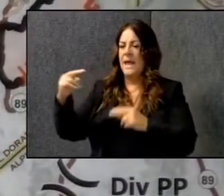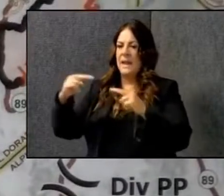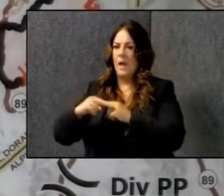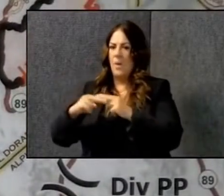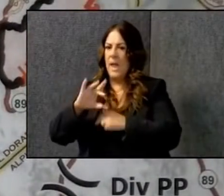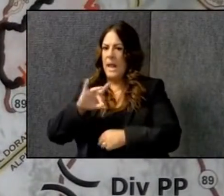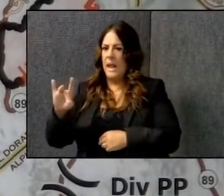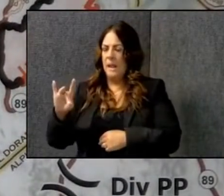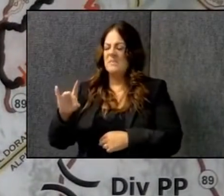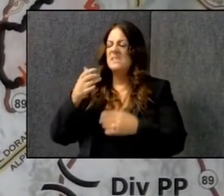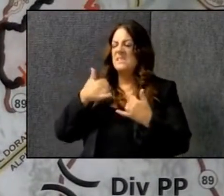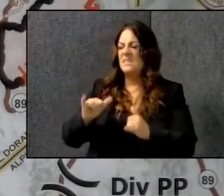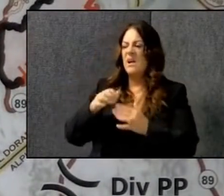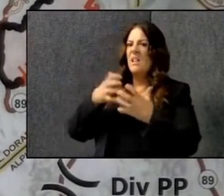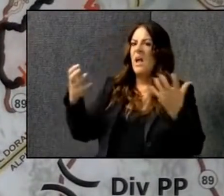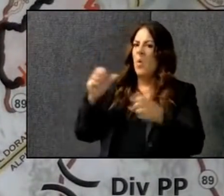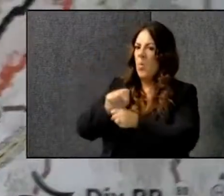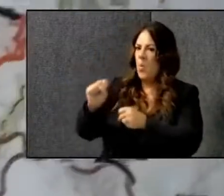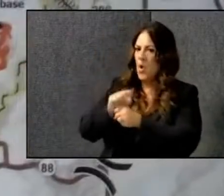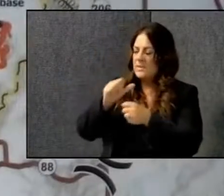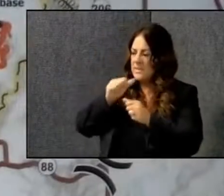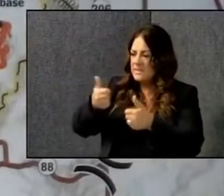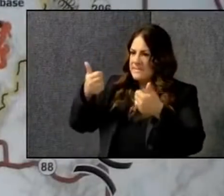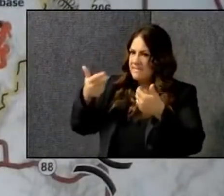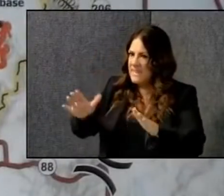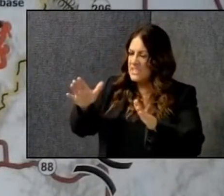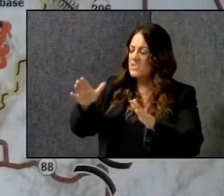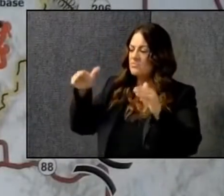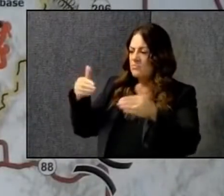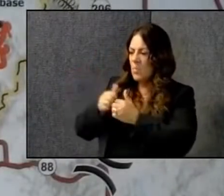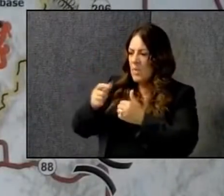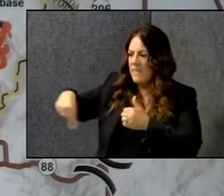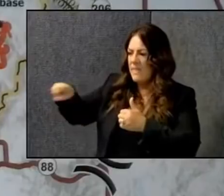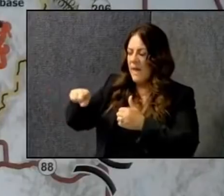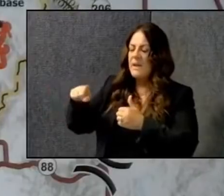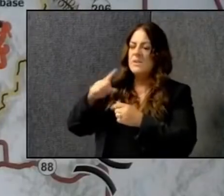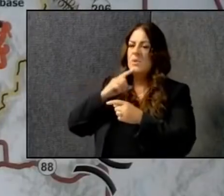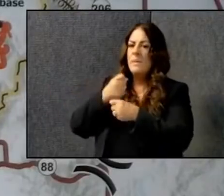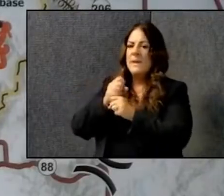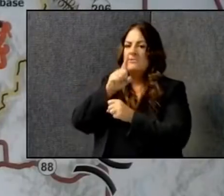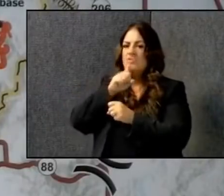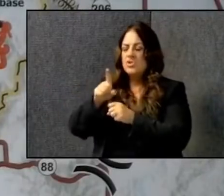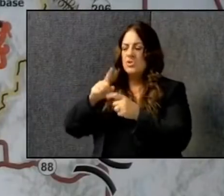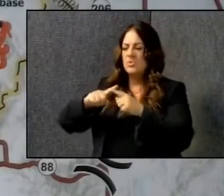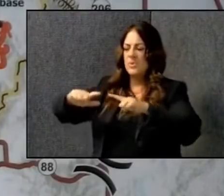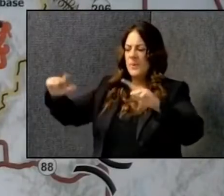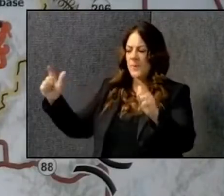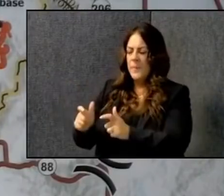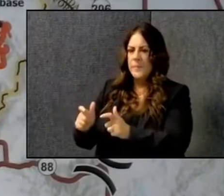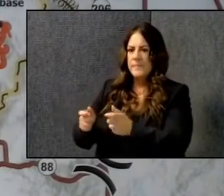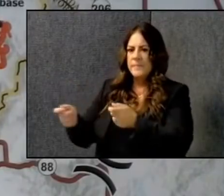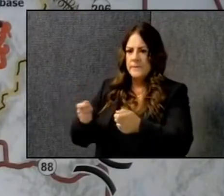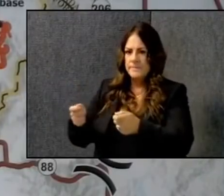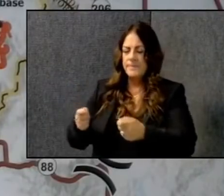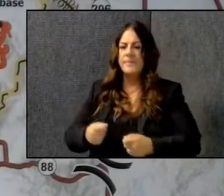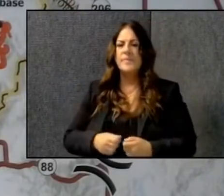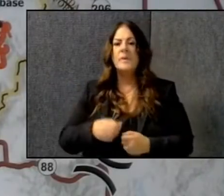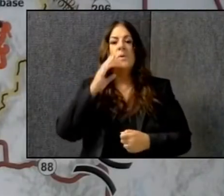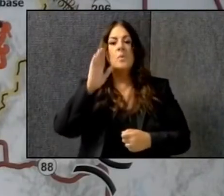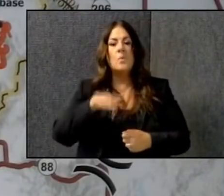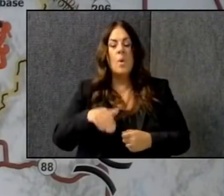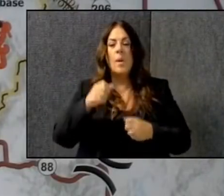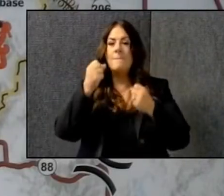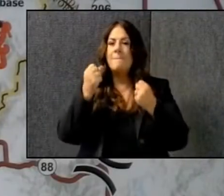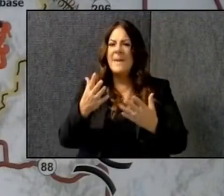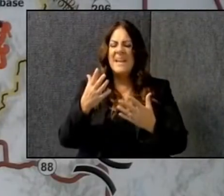corridor. Still a lot of work needs to be done when it comes to some of this fire suppression repair. Like I've been mentioning, the logs that we have adjacent to the